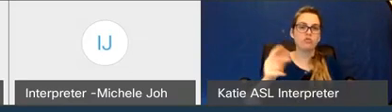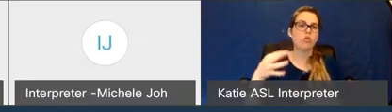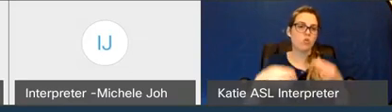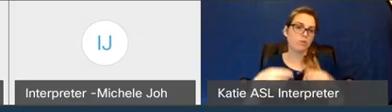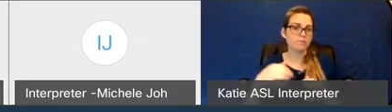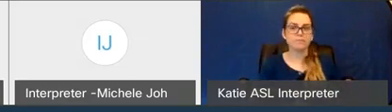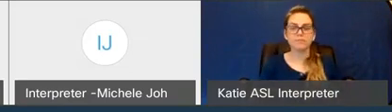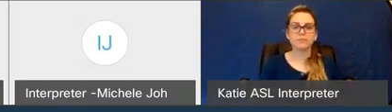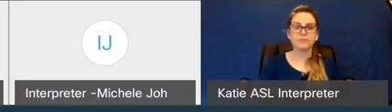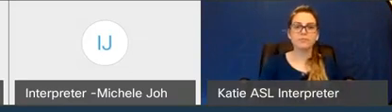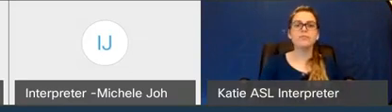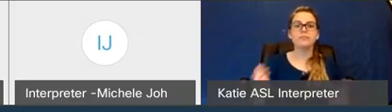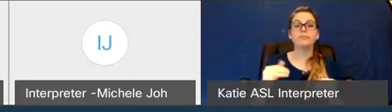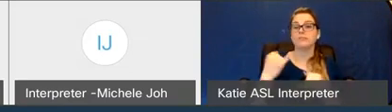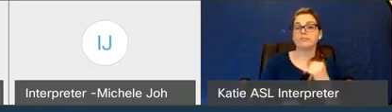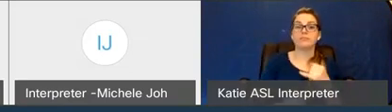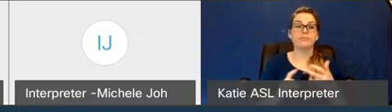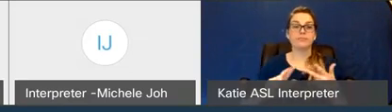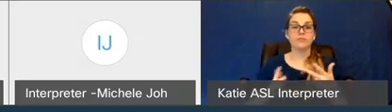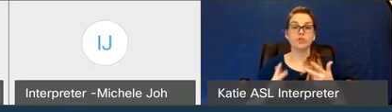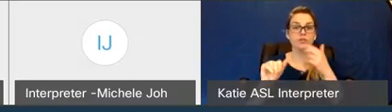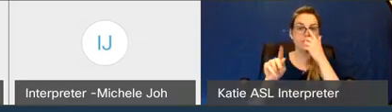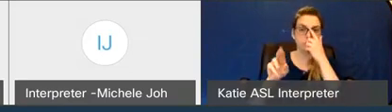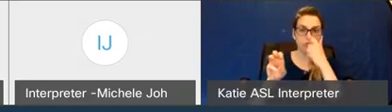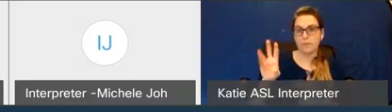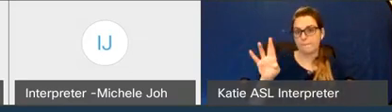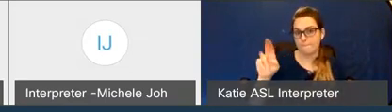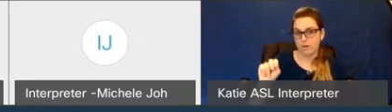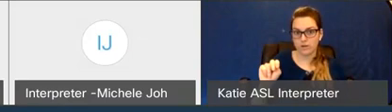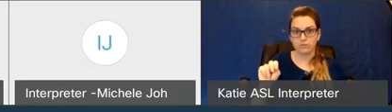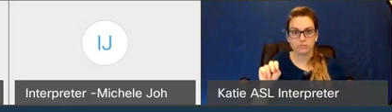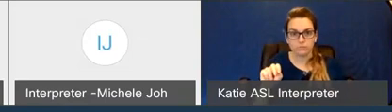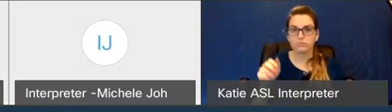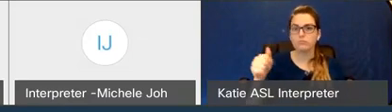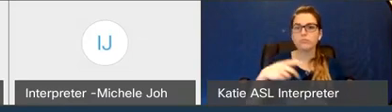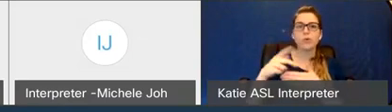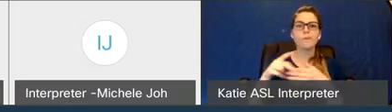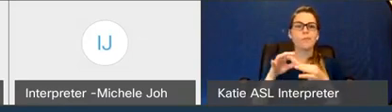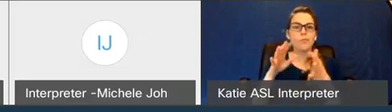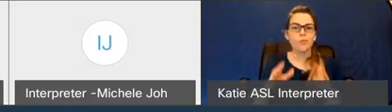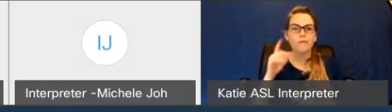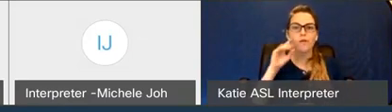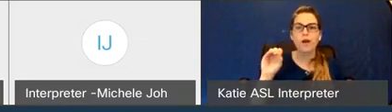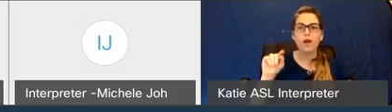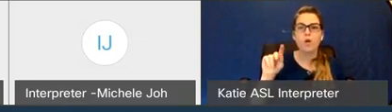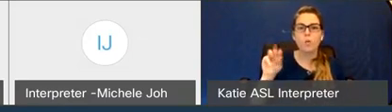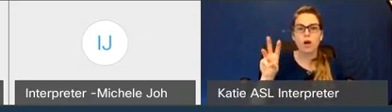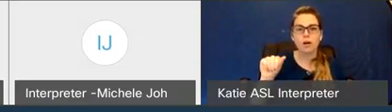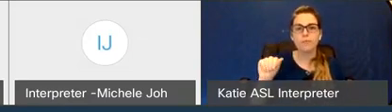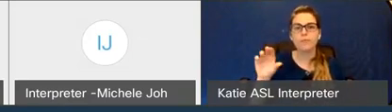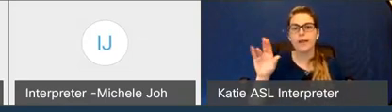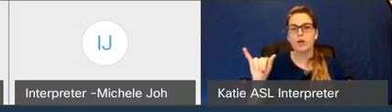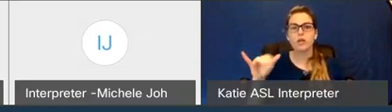Andrew Brown is the program coordinator for the Ottawa County Recovery Court that's located in Western Michigan.